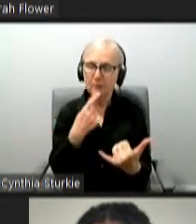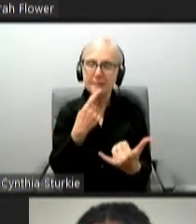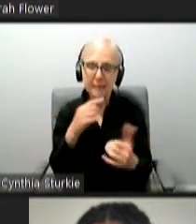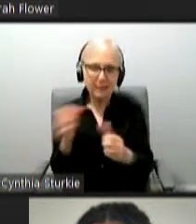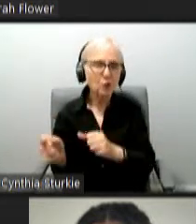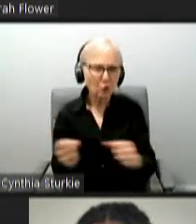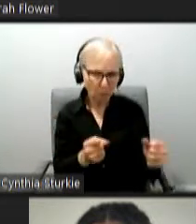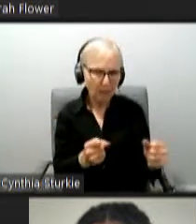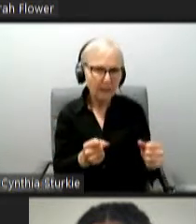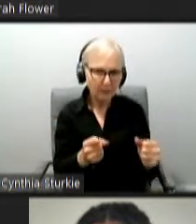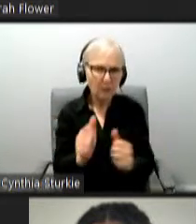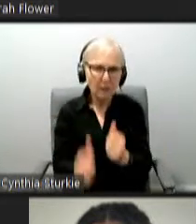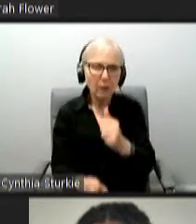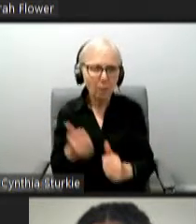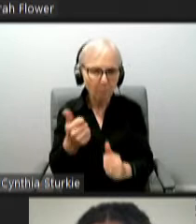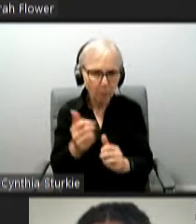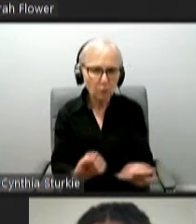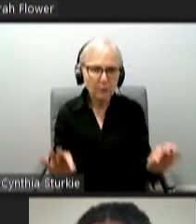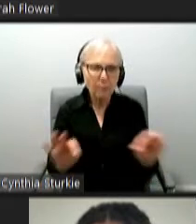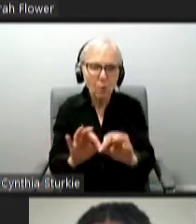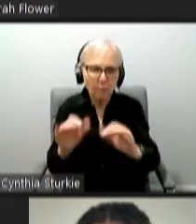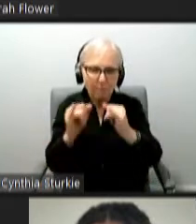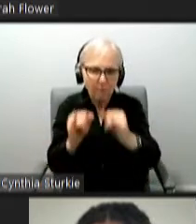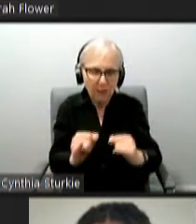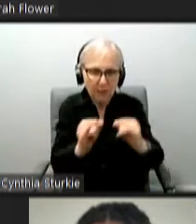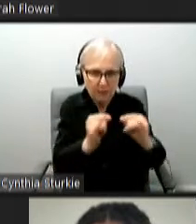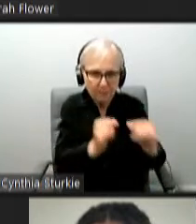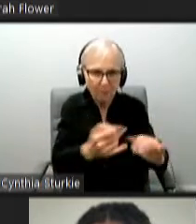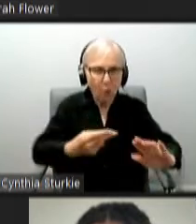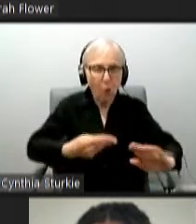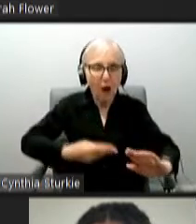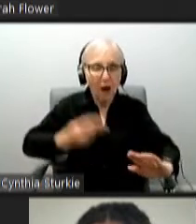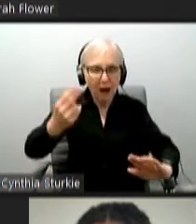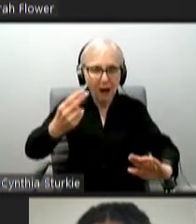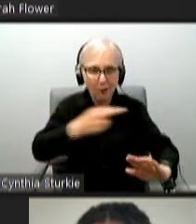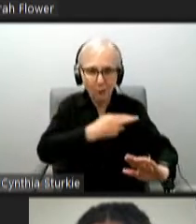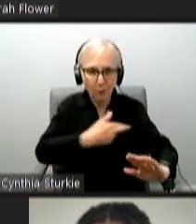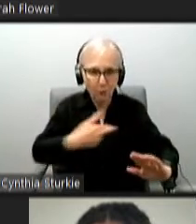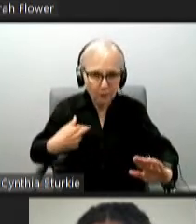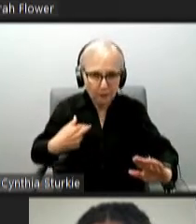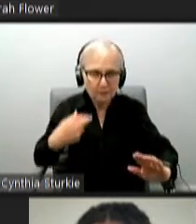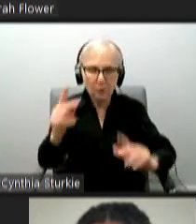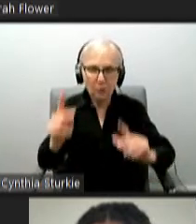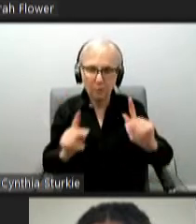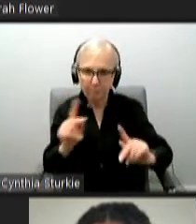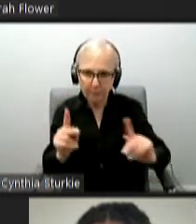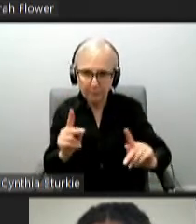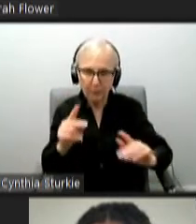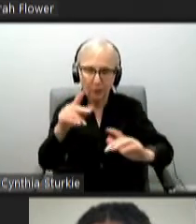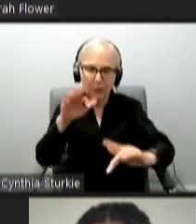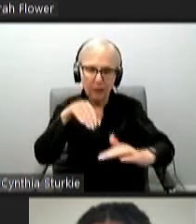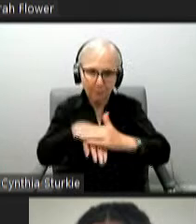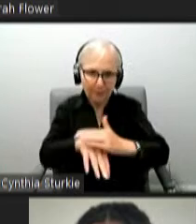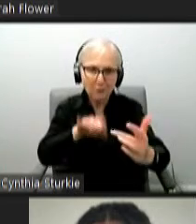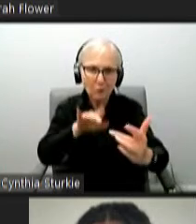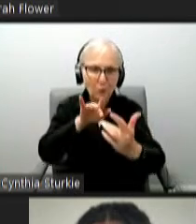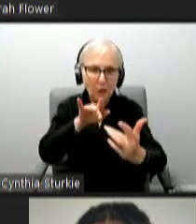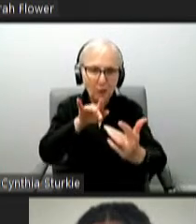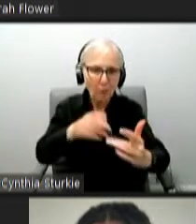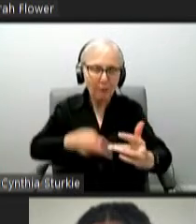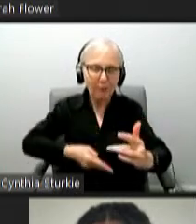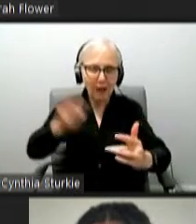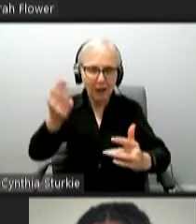that are probably most important for individuals who are higher risk or people who, come into contact with higher